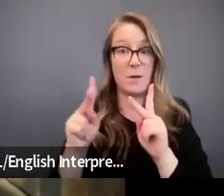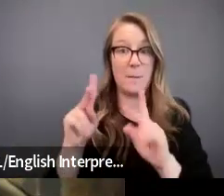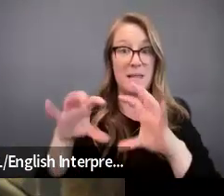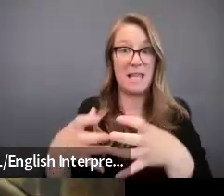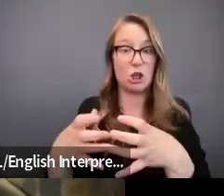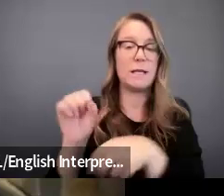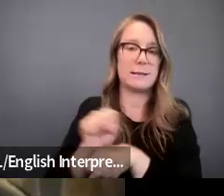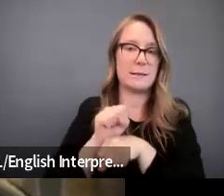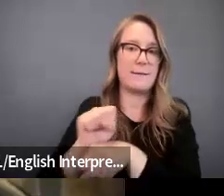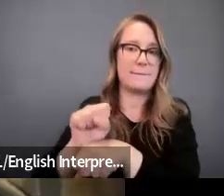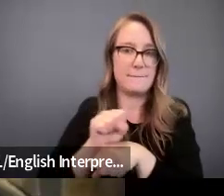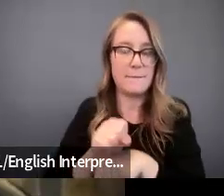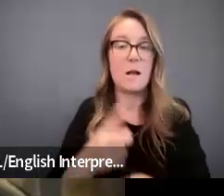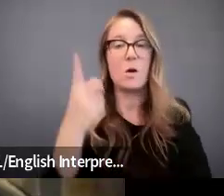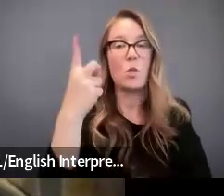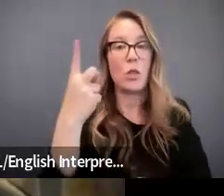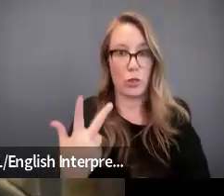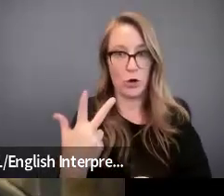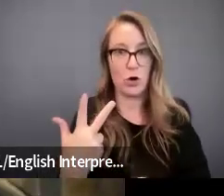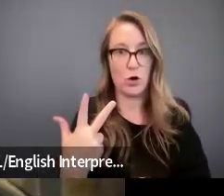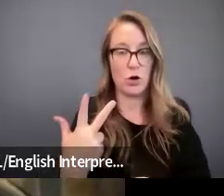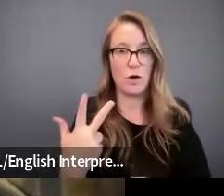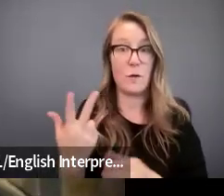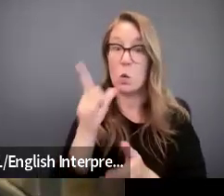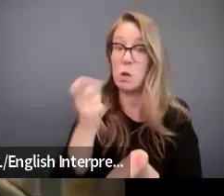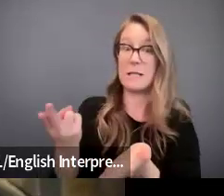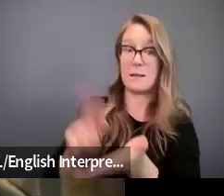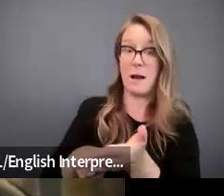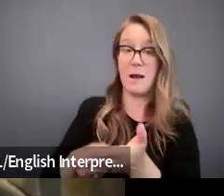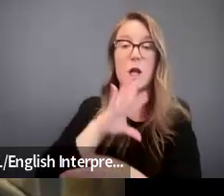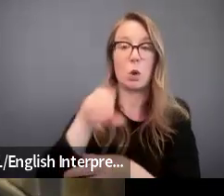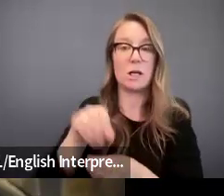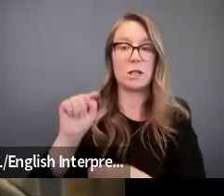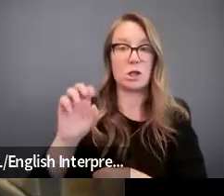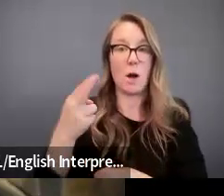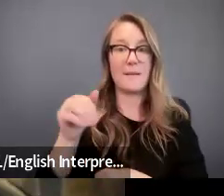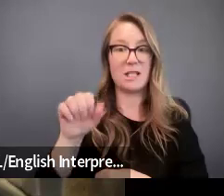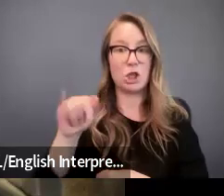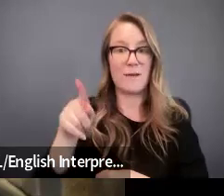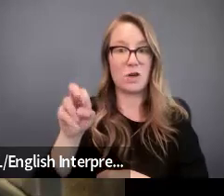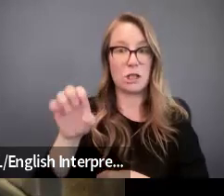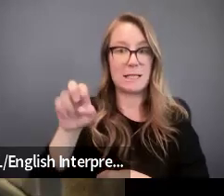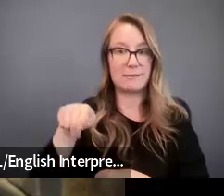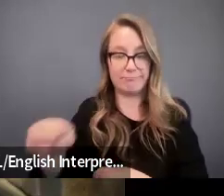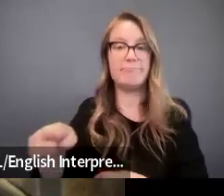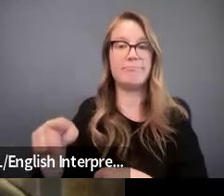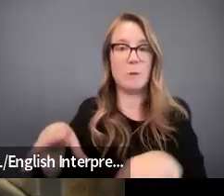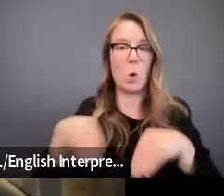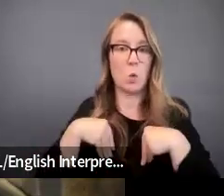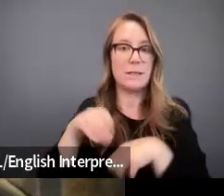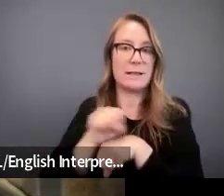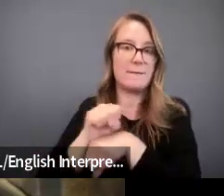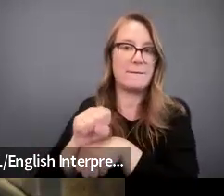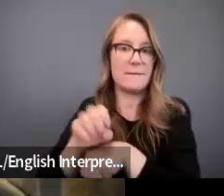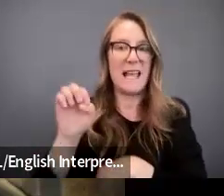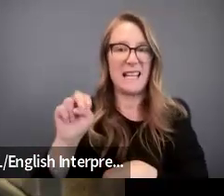was enslaved. 1/3 of the signers, including Thomas Jefferson, were enslavers.